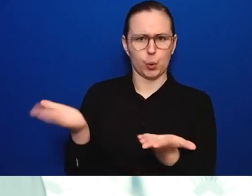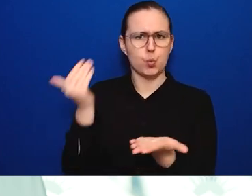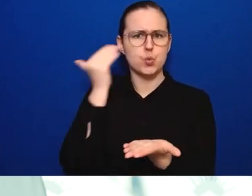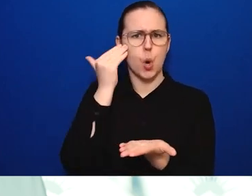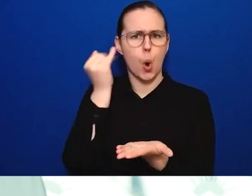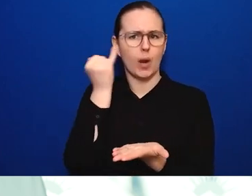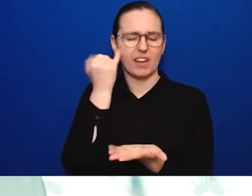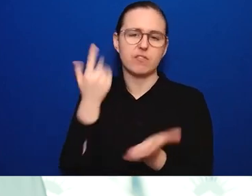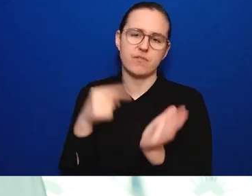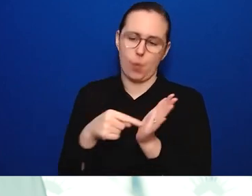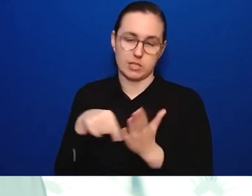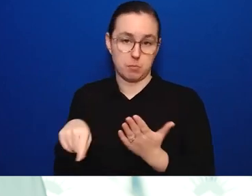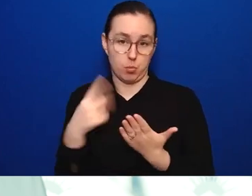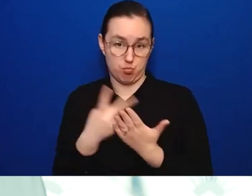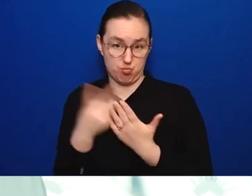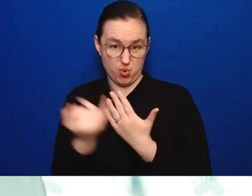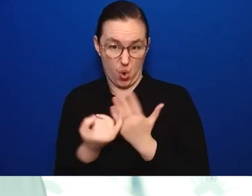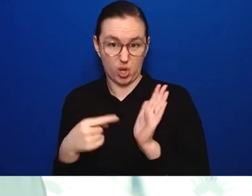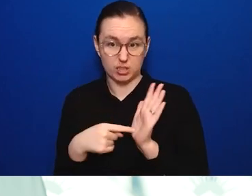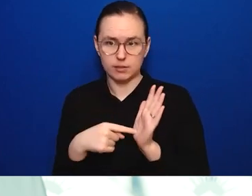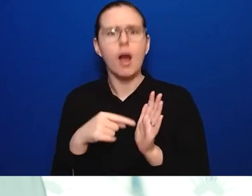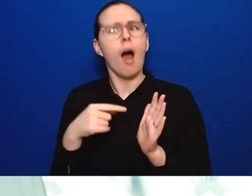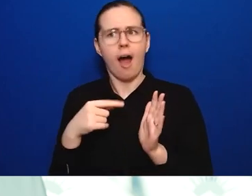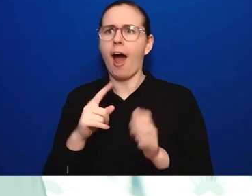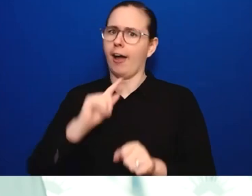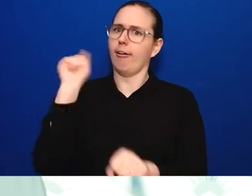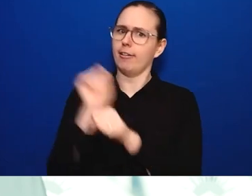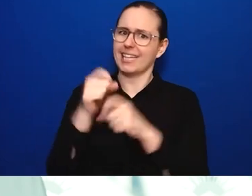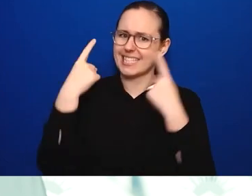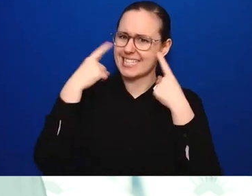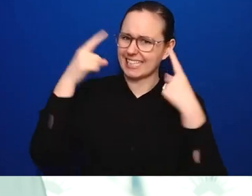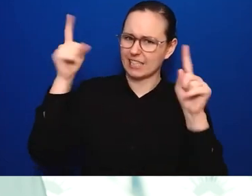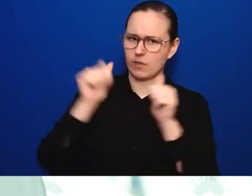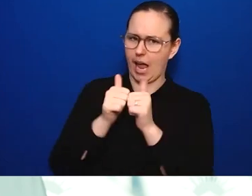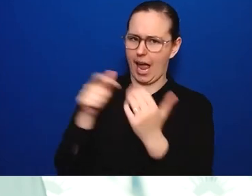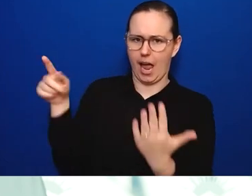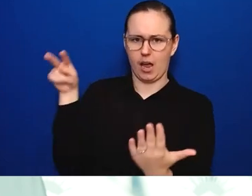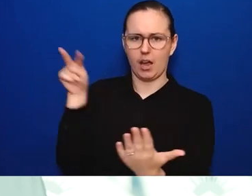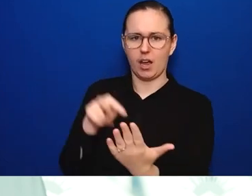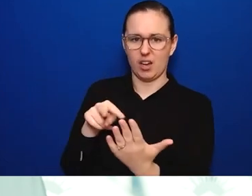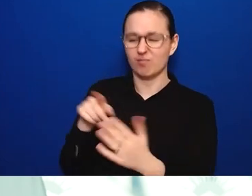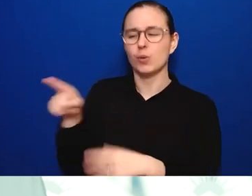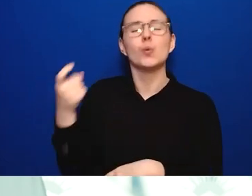a success given the number of issues that you've outlined so far?